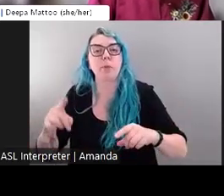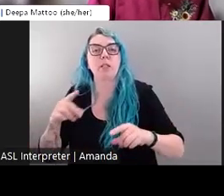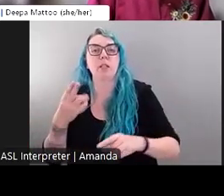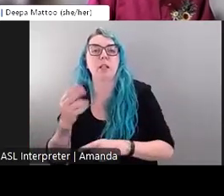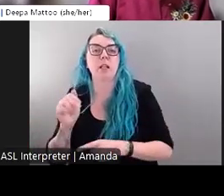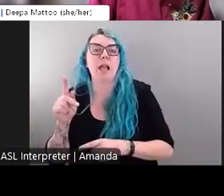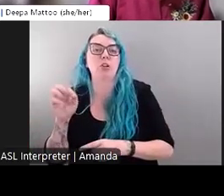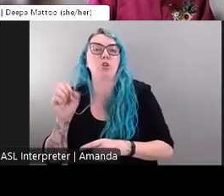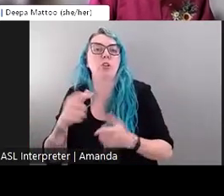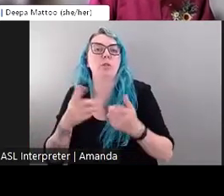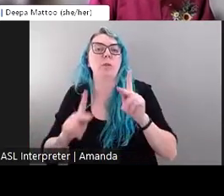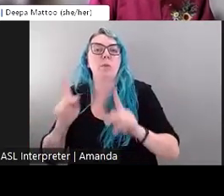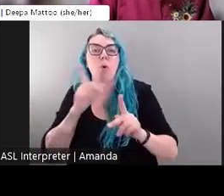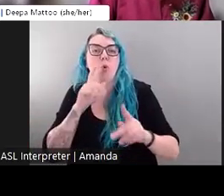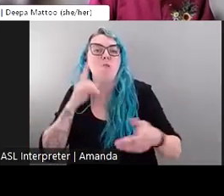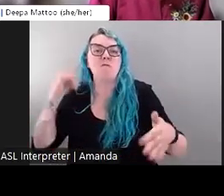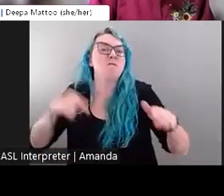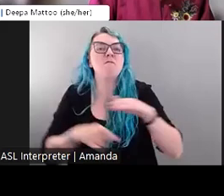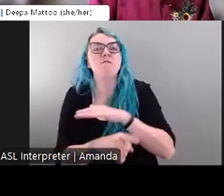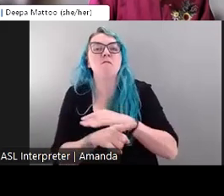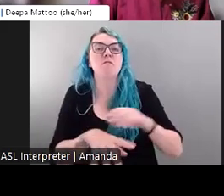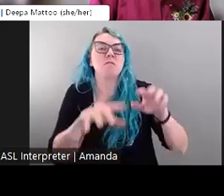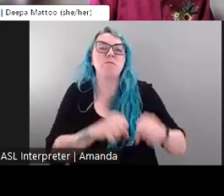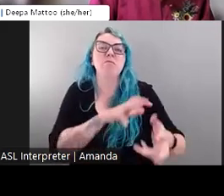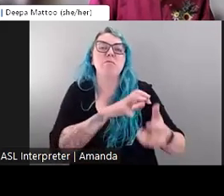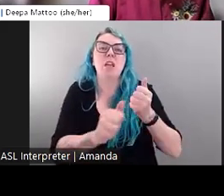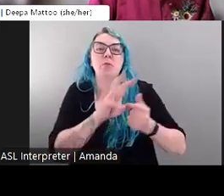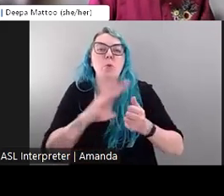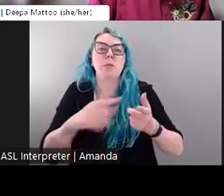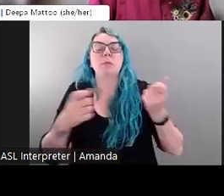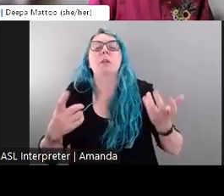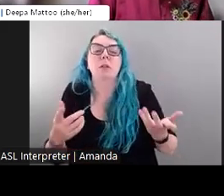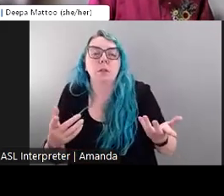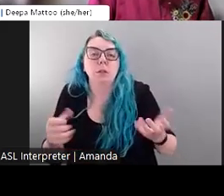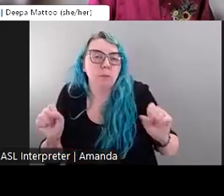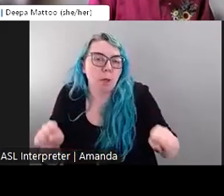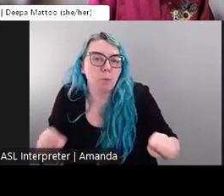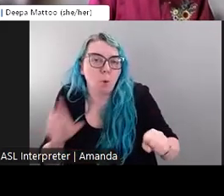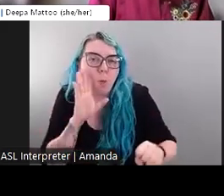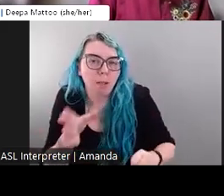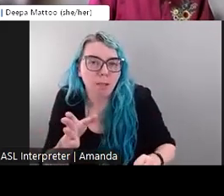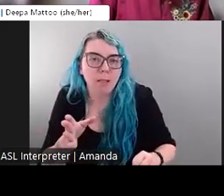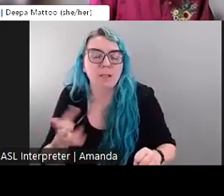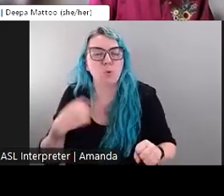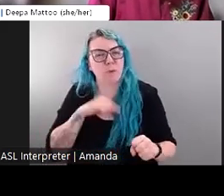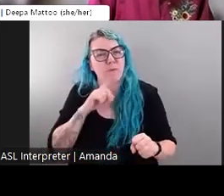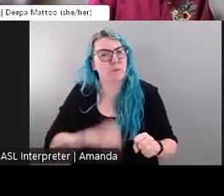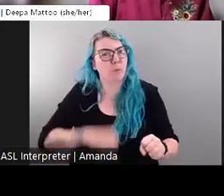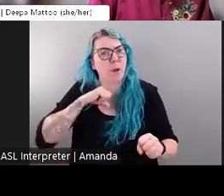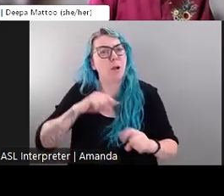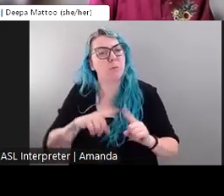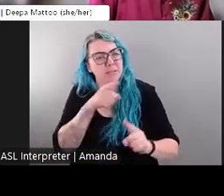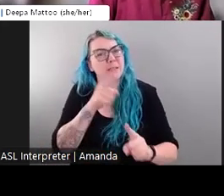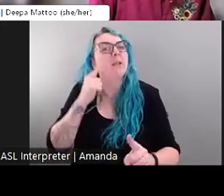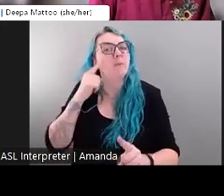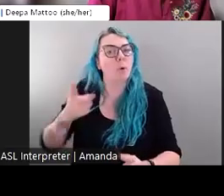and we don't want it to be in that kind of space. But we are very proud of the work that we have done, and we are in the process